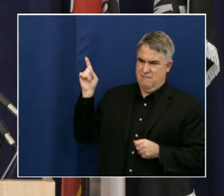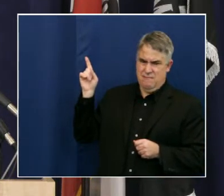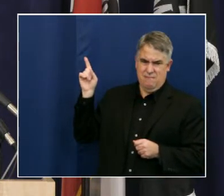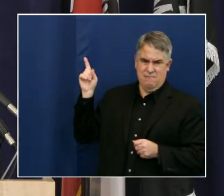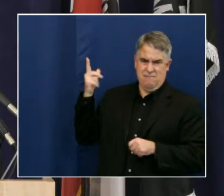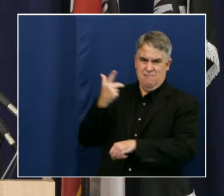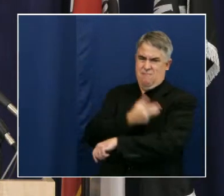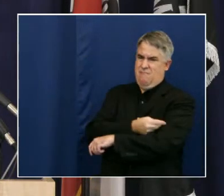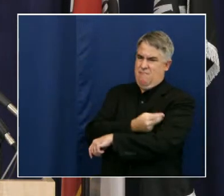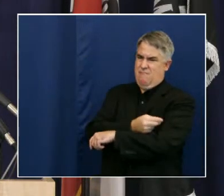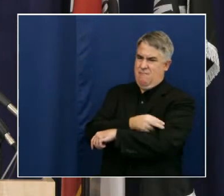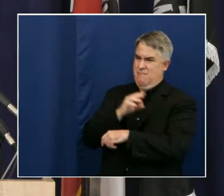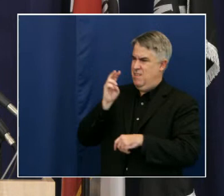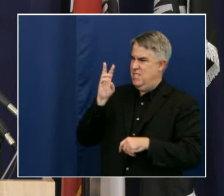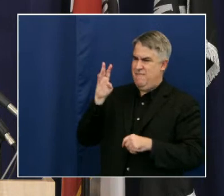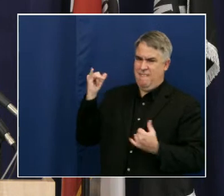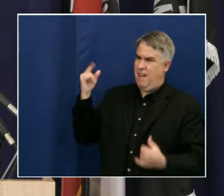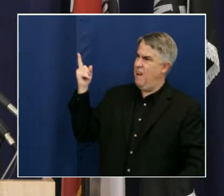still stuck. San Diego's still,